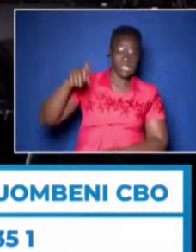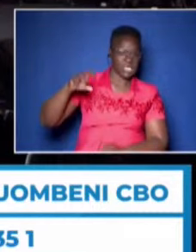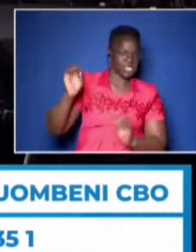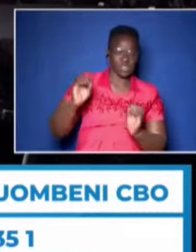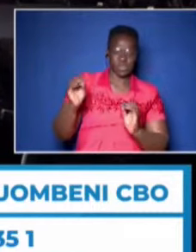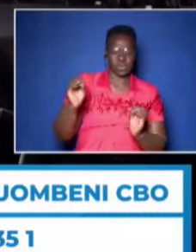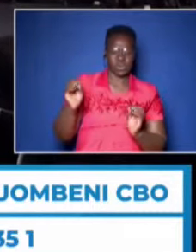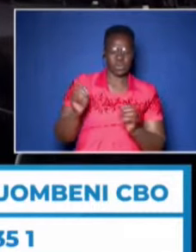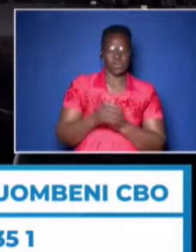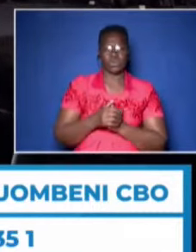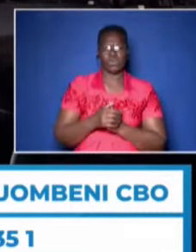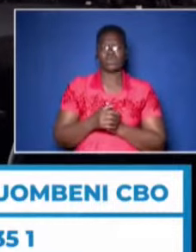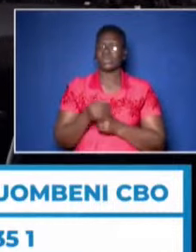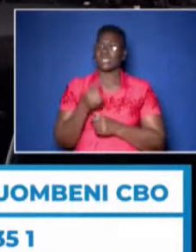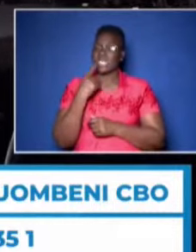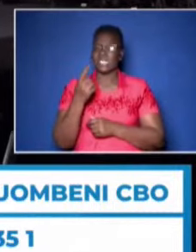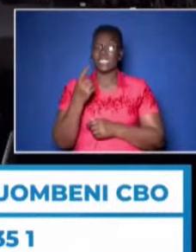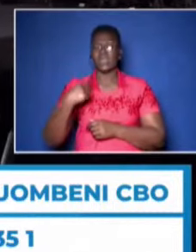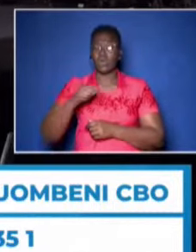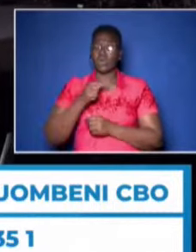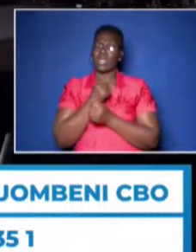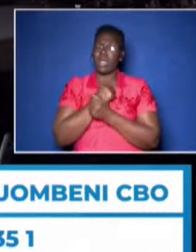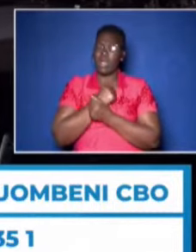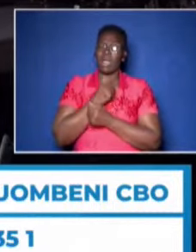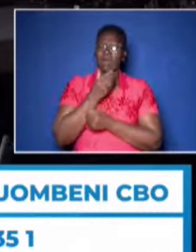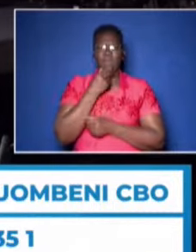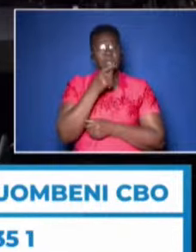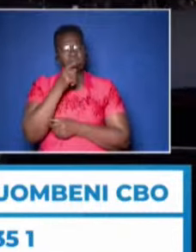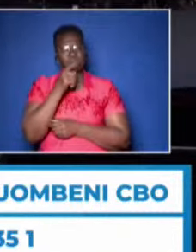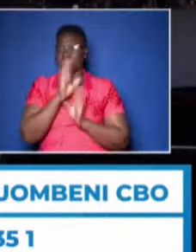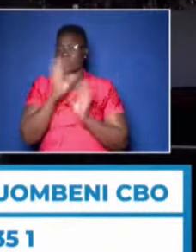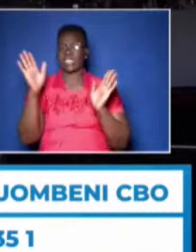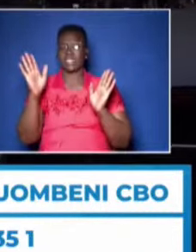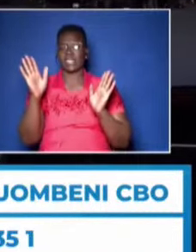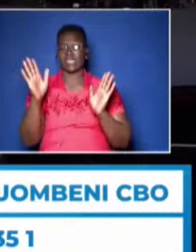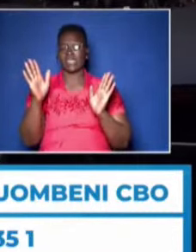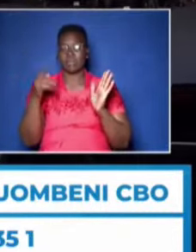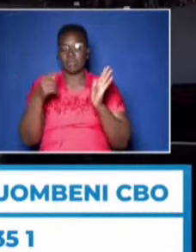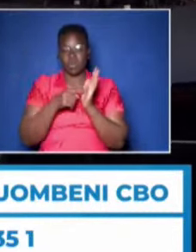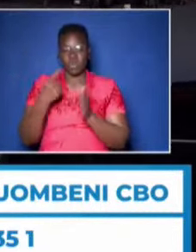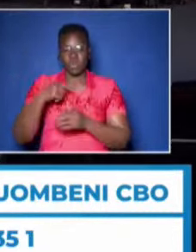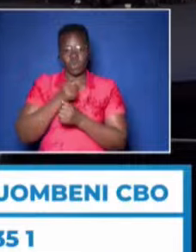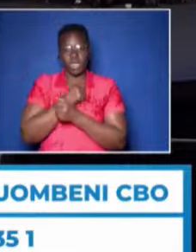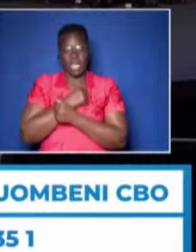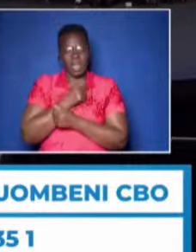like him and please tell him to keep wearing his white